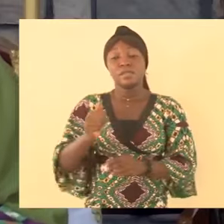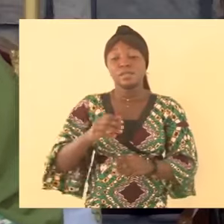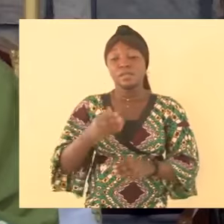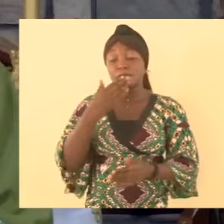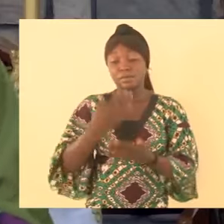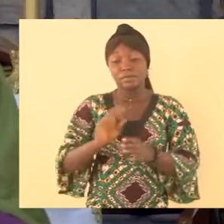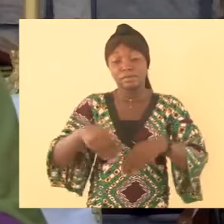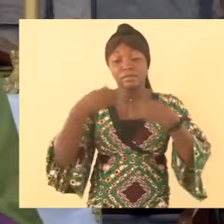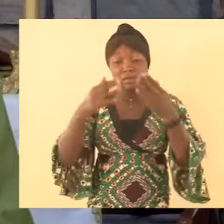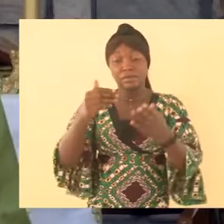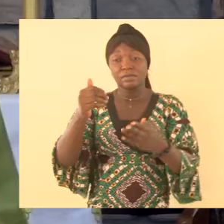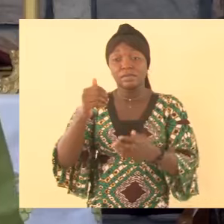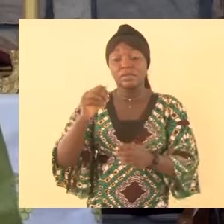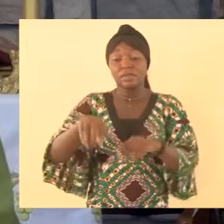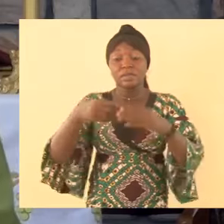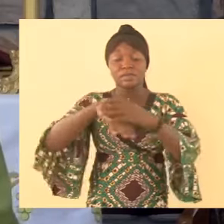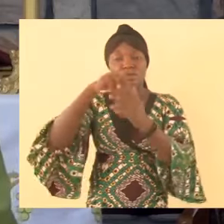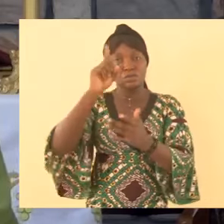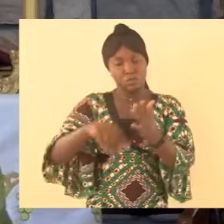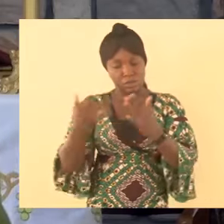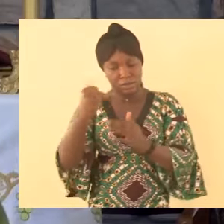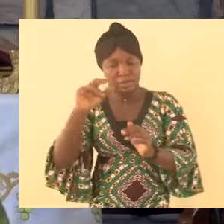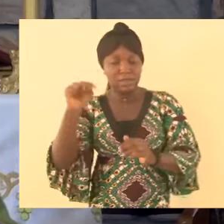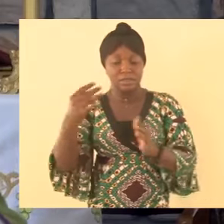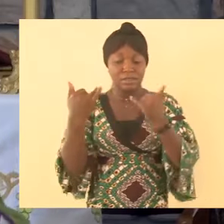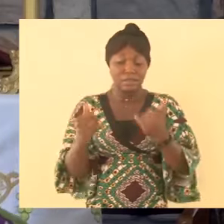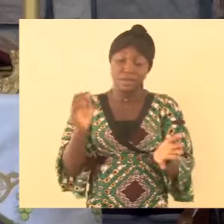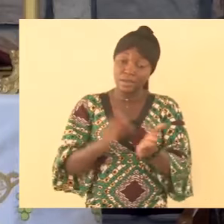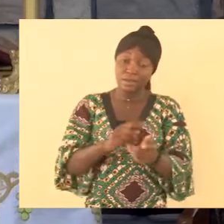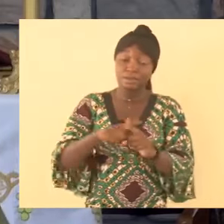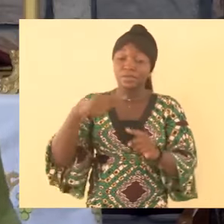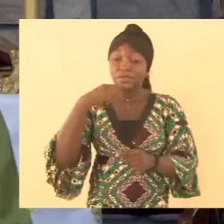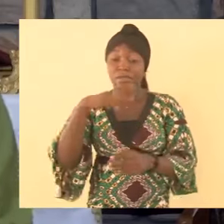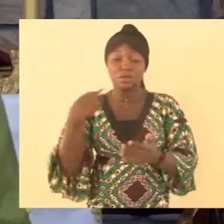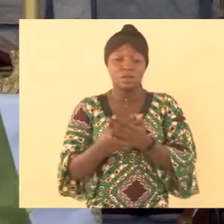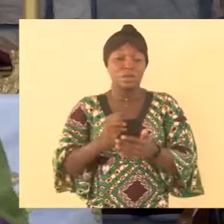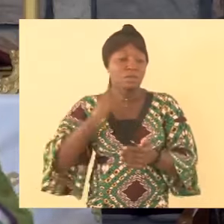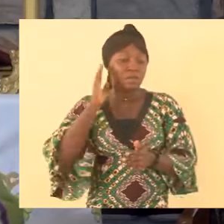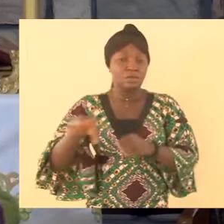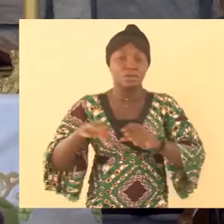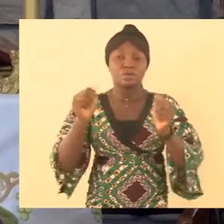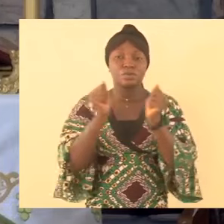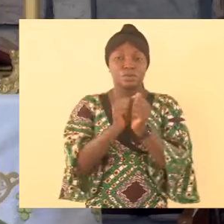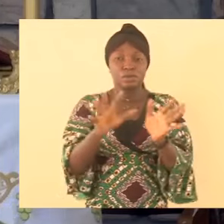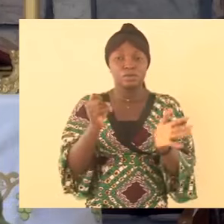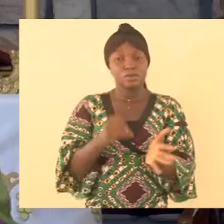A generous person gives out what he needs now and again, but he says, well, I will do without it.